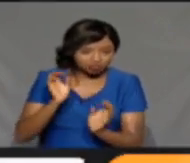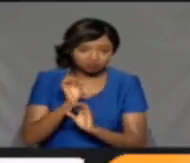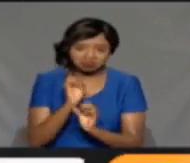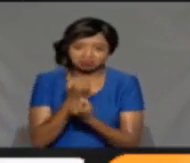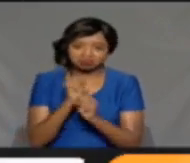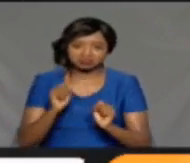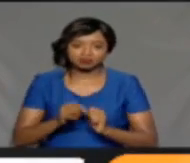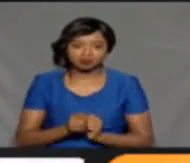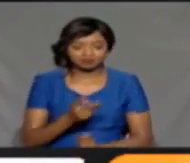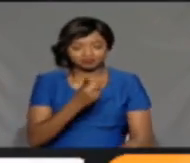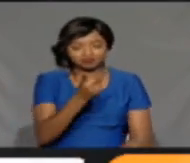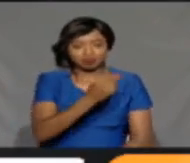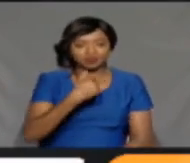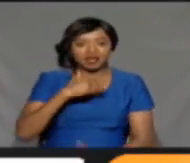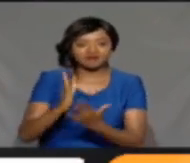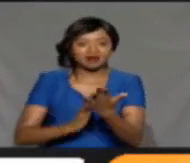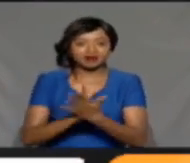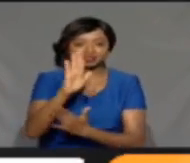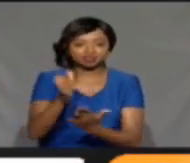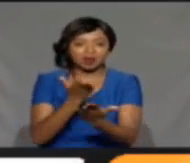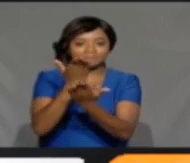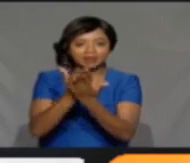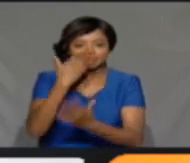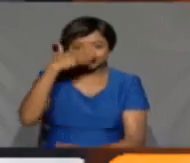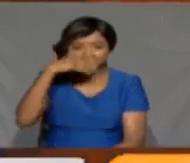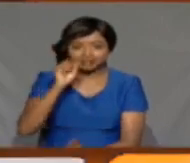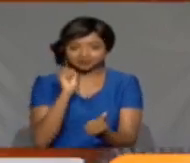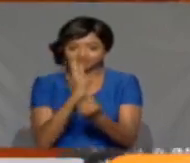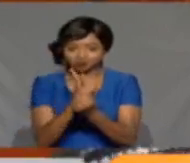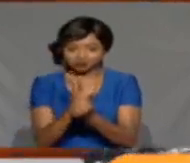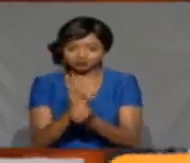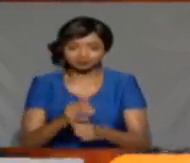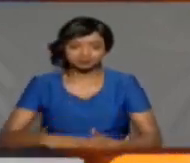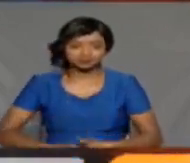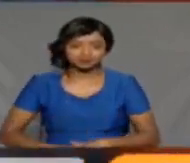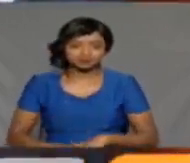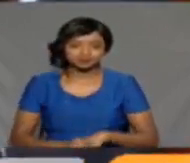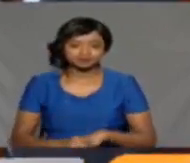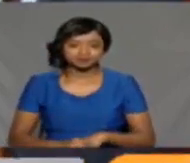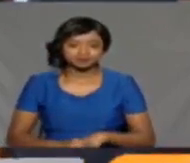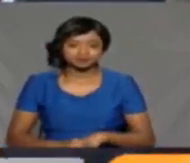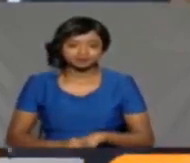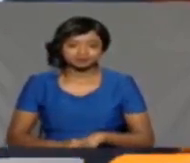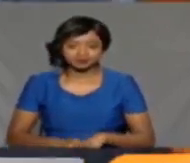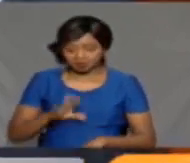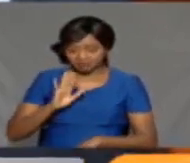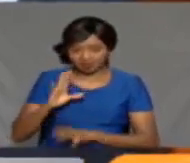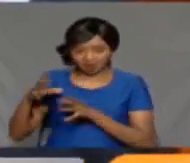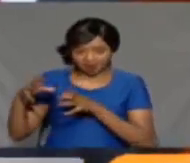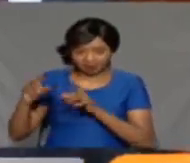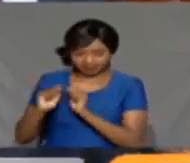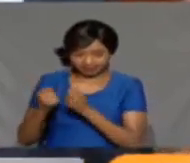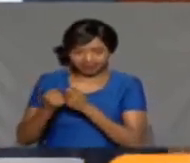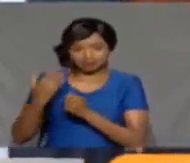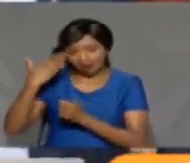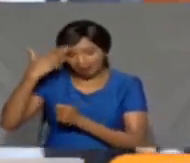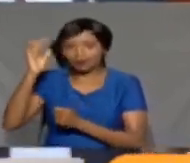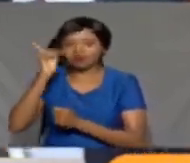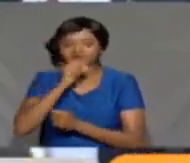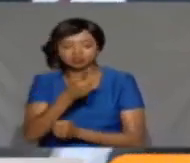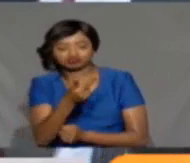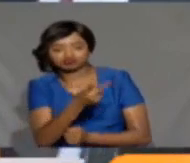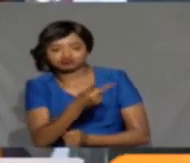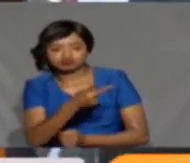The accused persons have a right of appeal in 14 days. The club, however, is aware that both